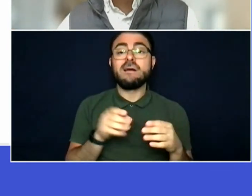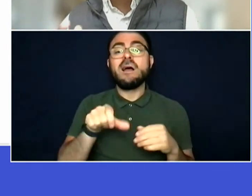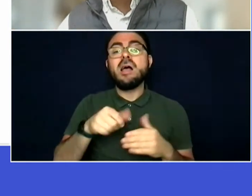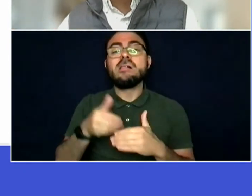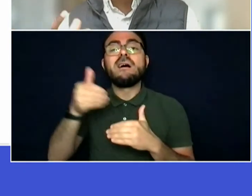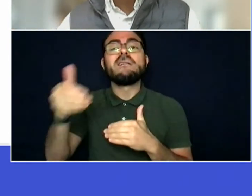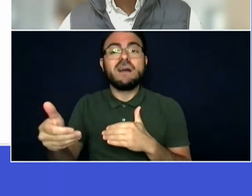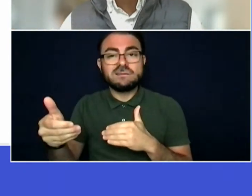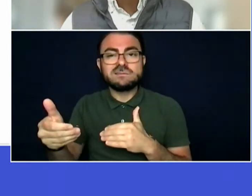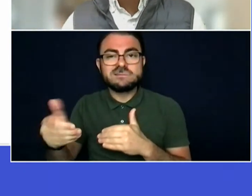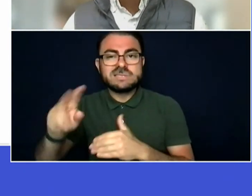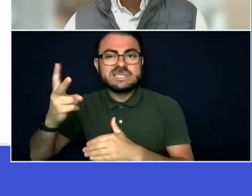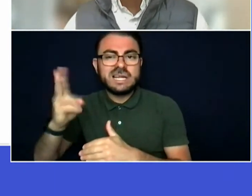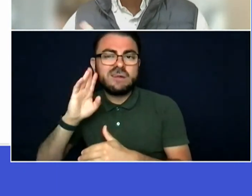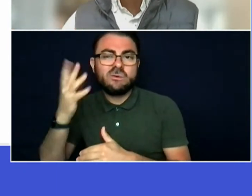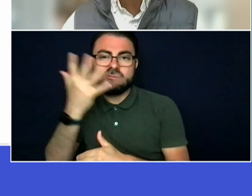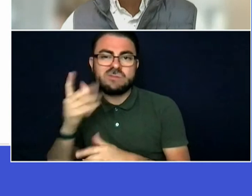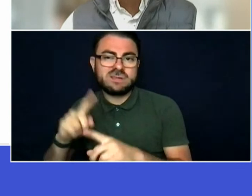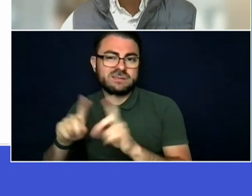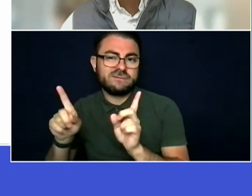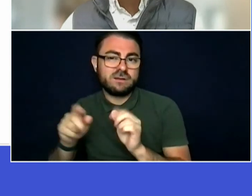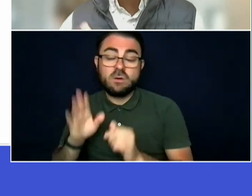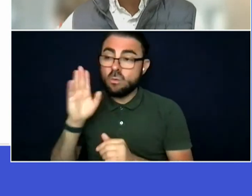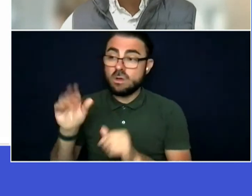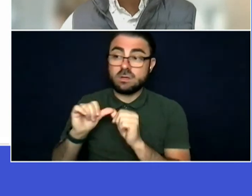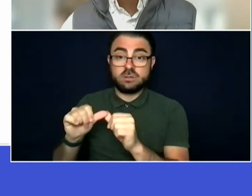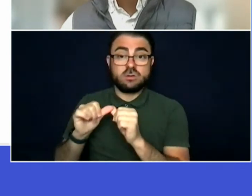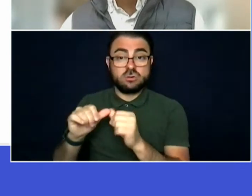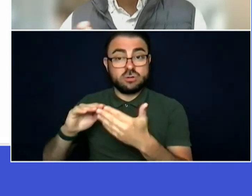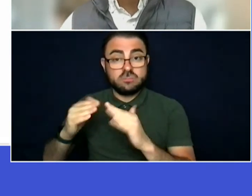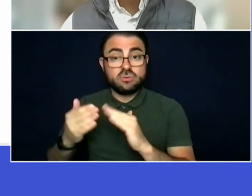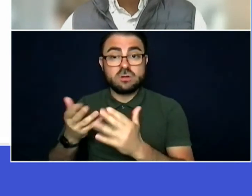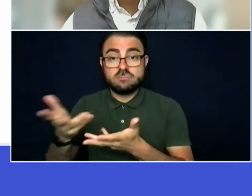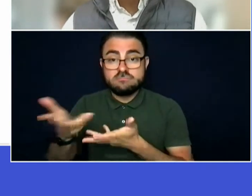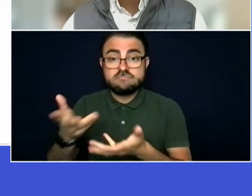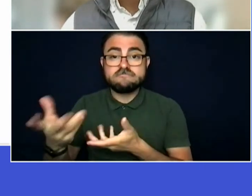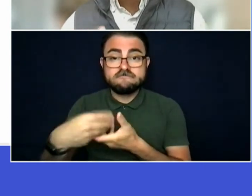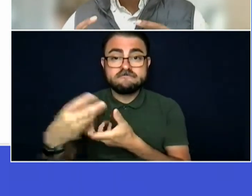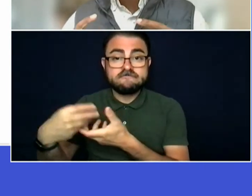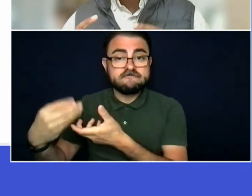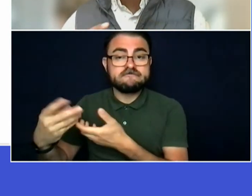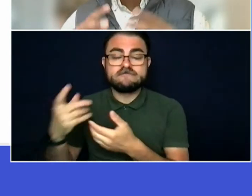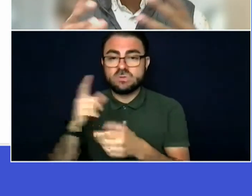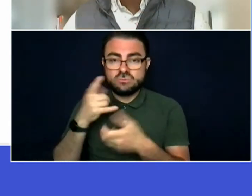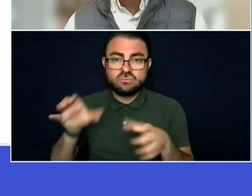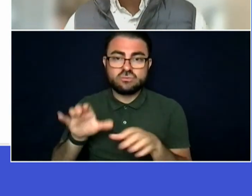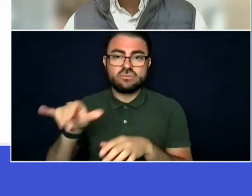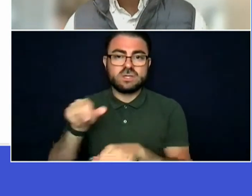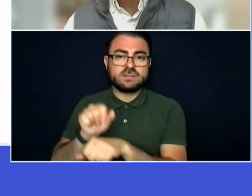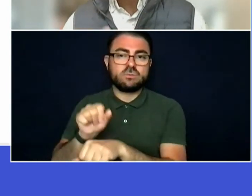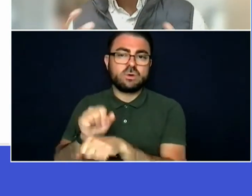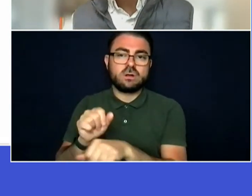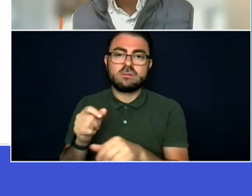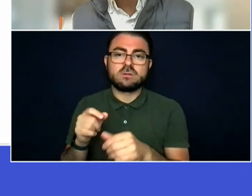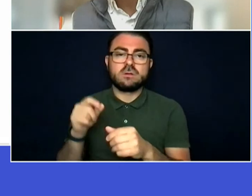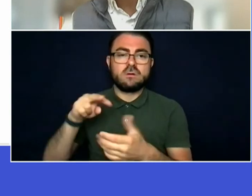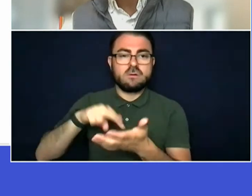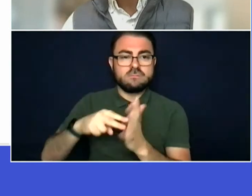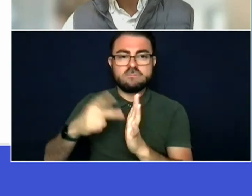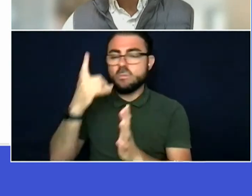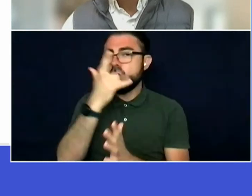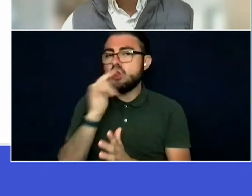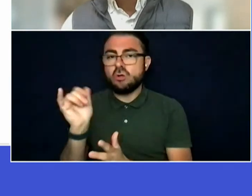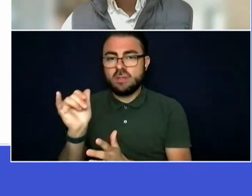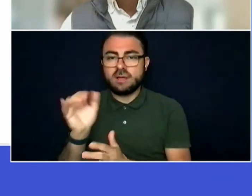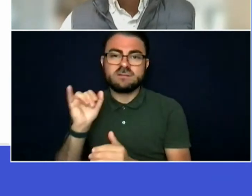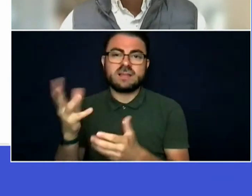we will continue to build community capacity within frontline communities to do this work. So what does it look like? And that is important to the whole document. And so that